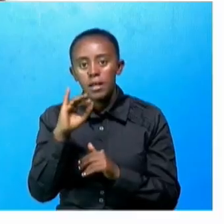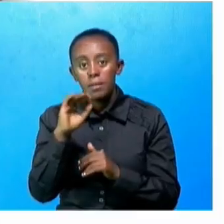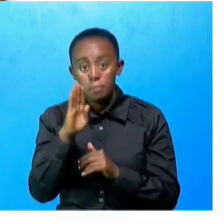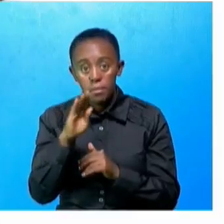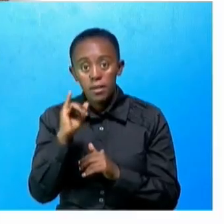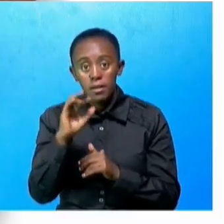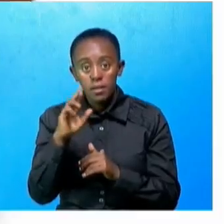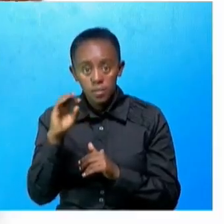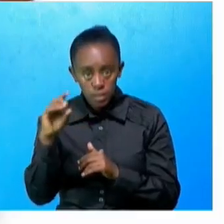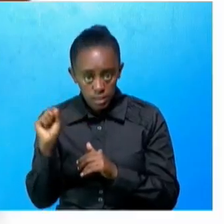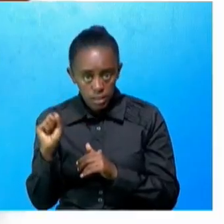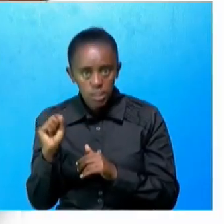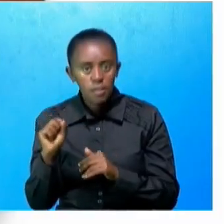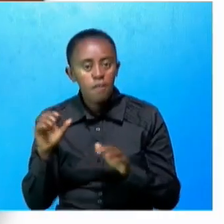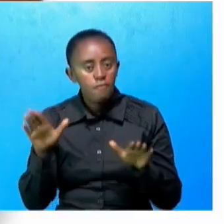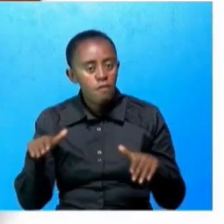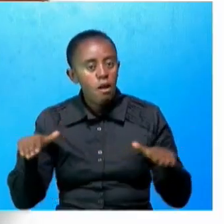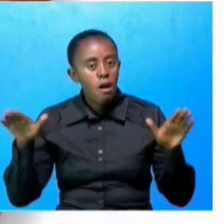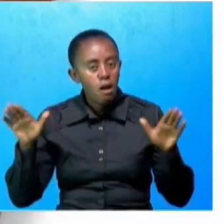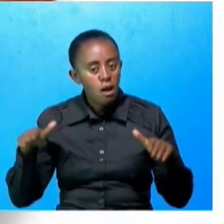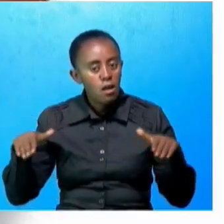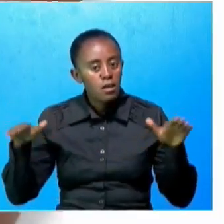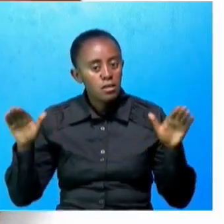okay, fly